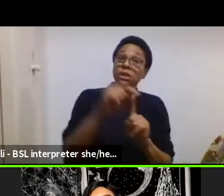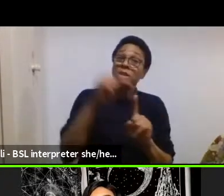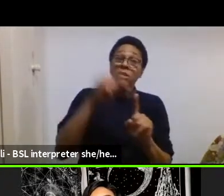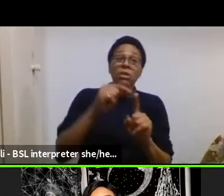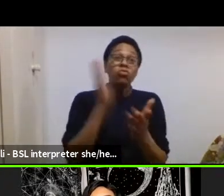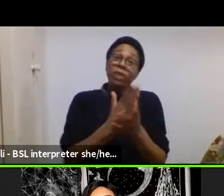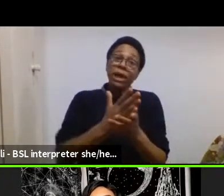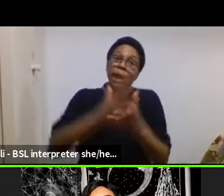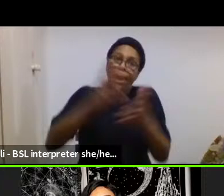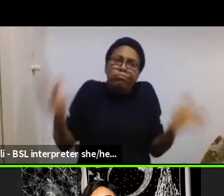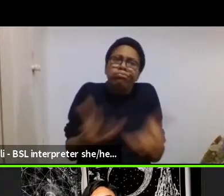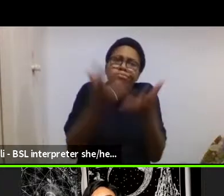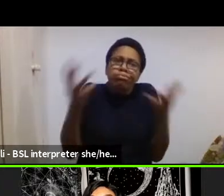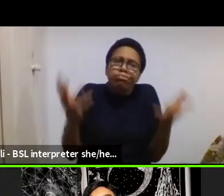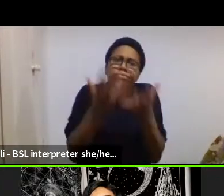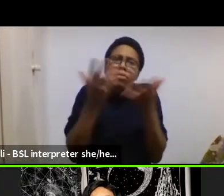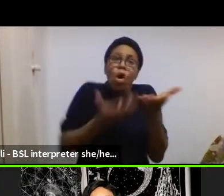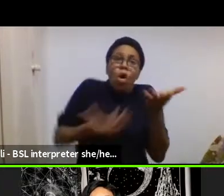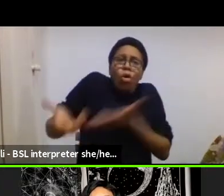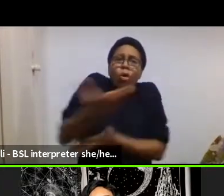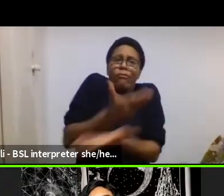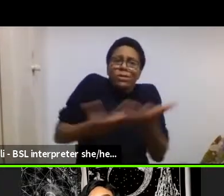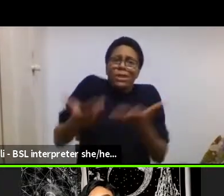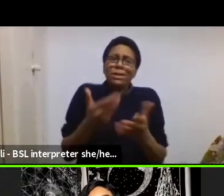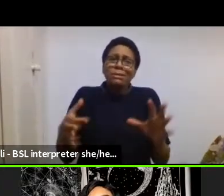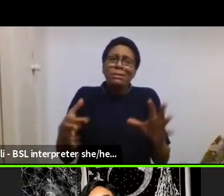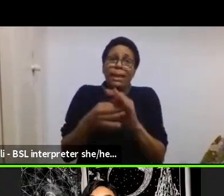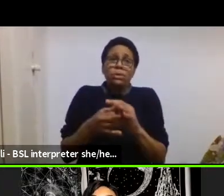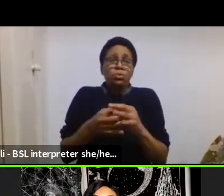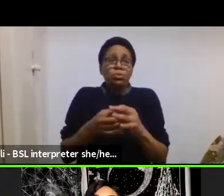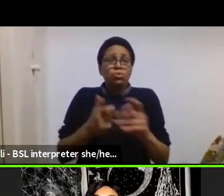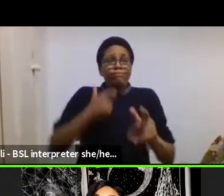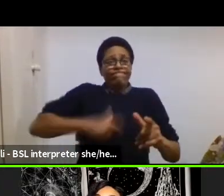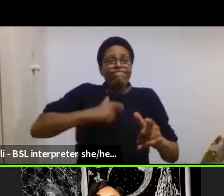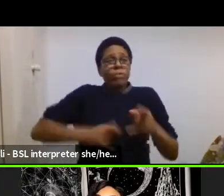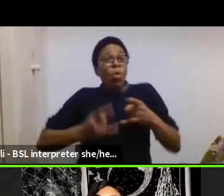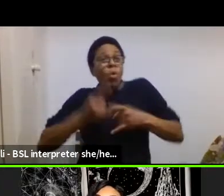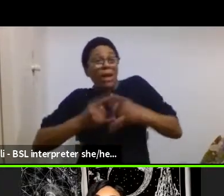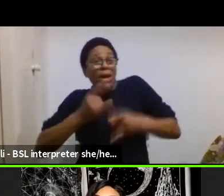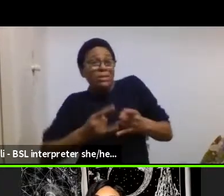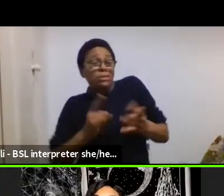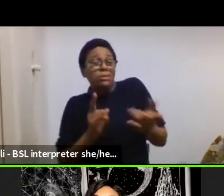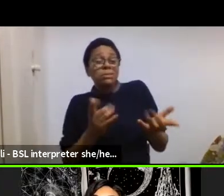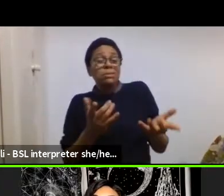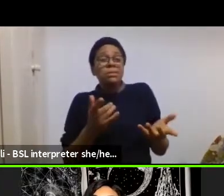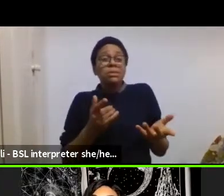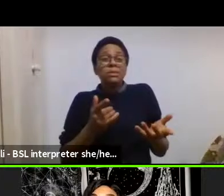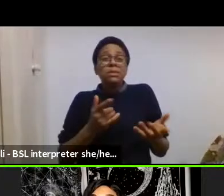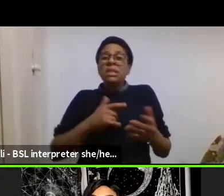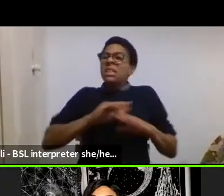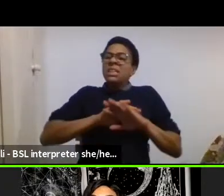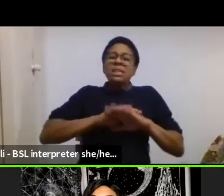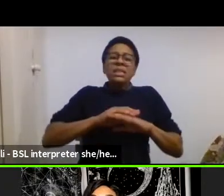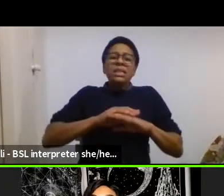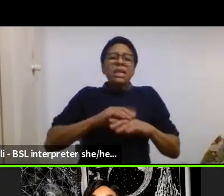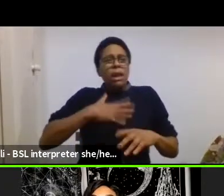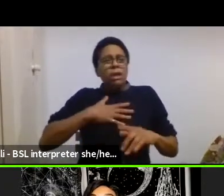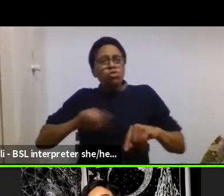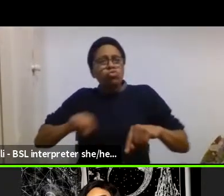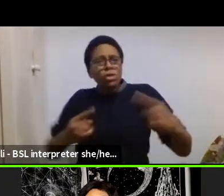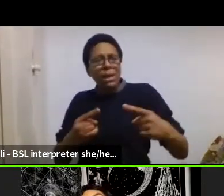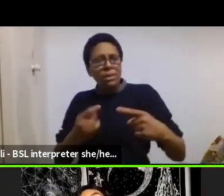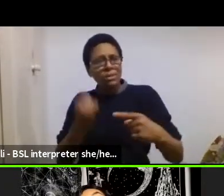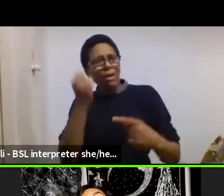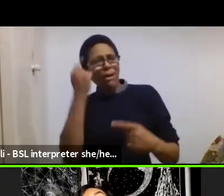about sexuality in a progressive way, in a way that isn't heteronormative and challenges pre-existing ideas.